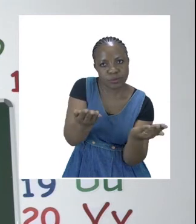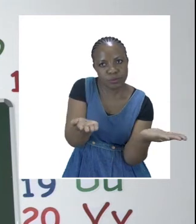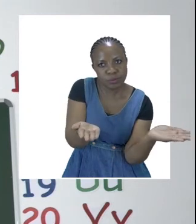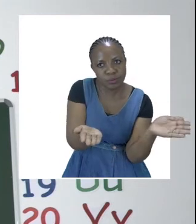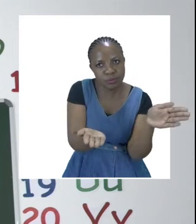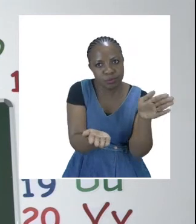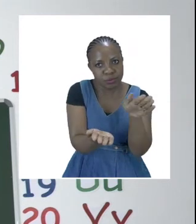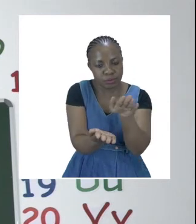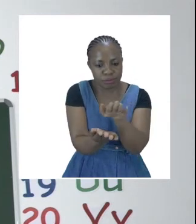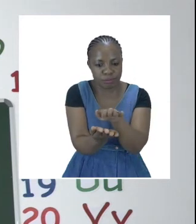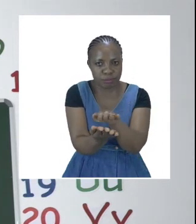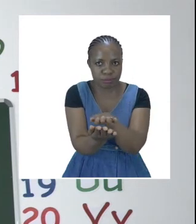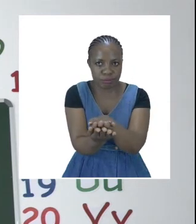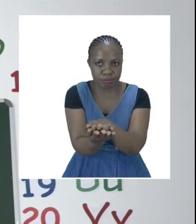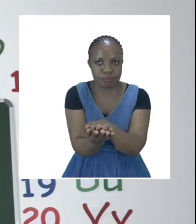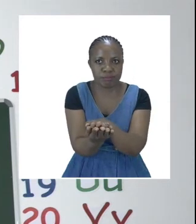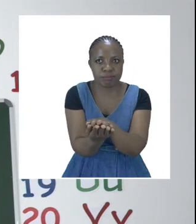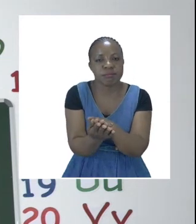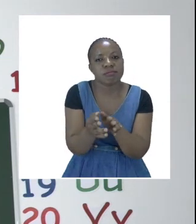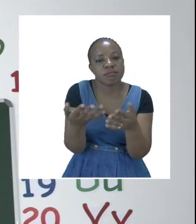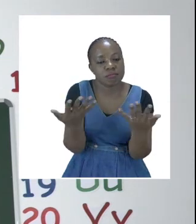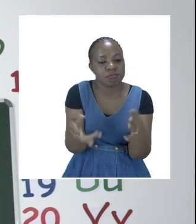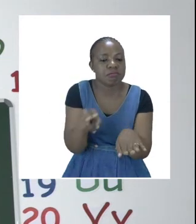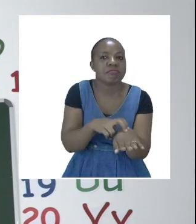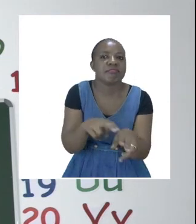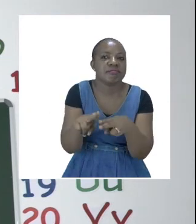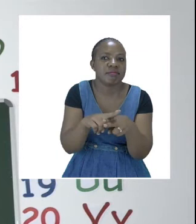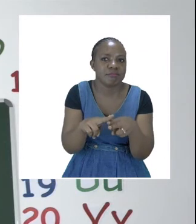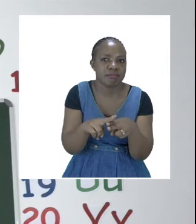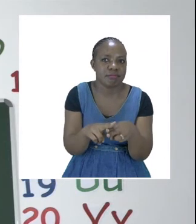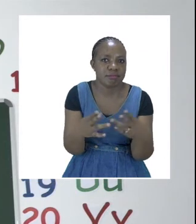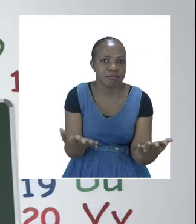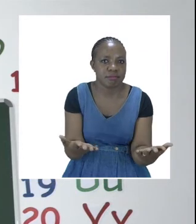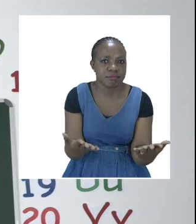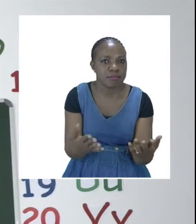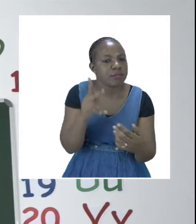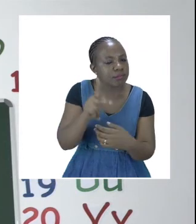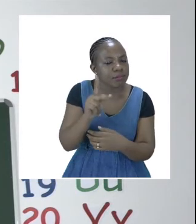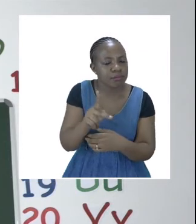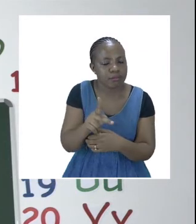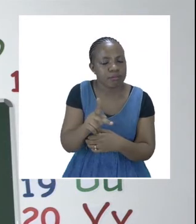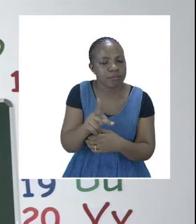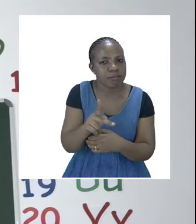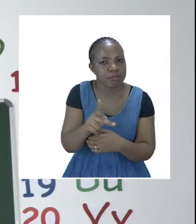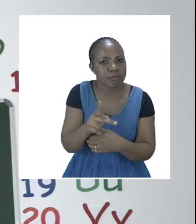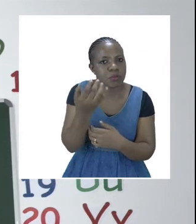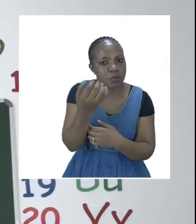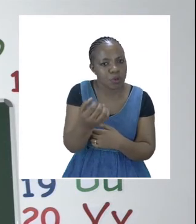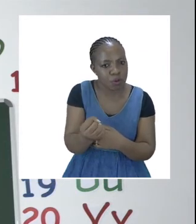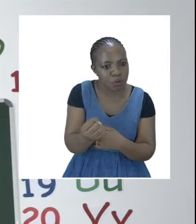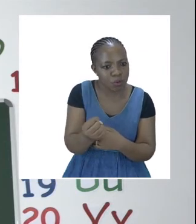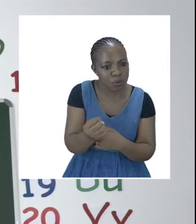it for ready to use. But there is more. We are also available on